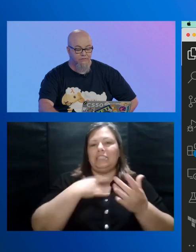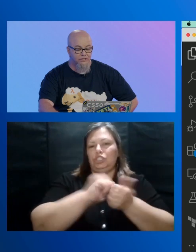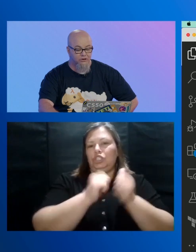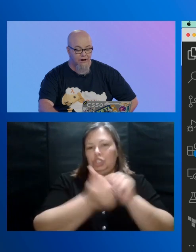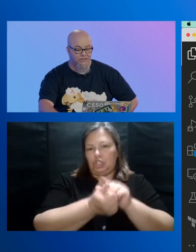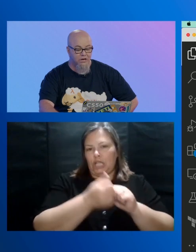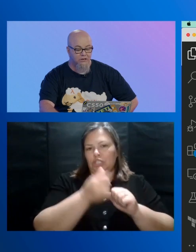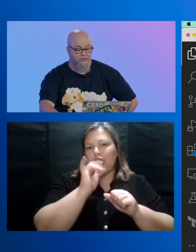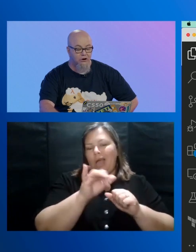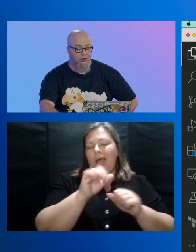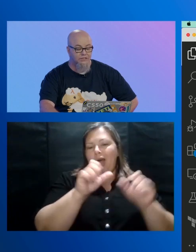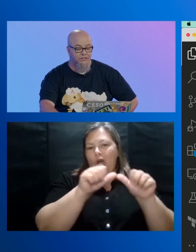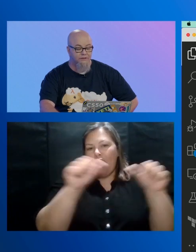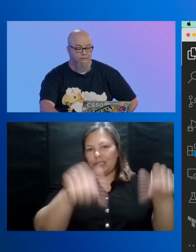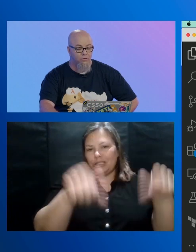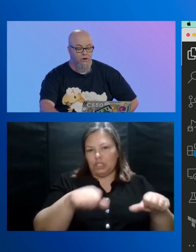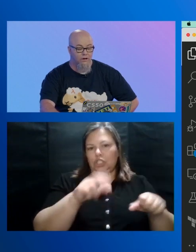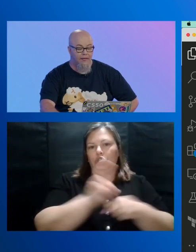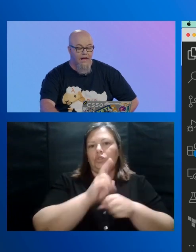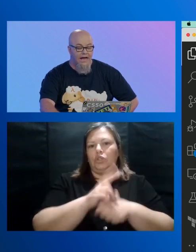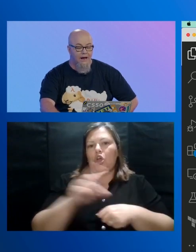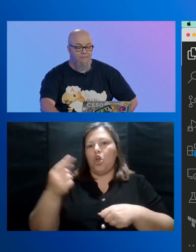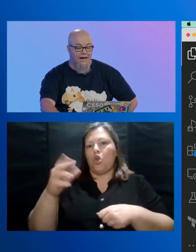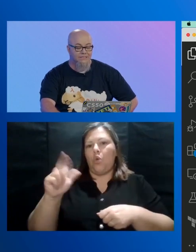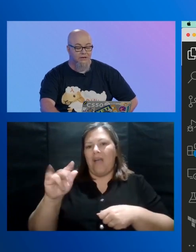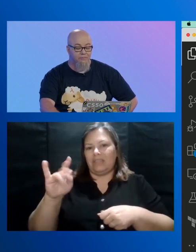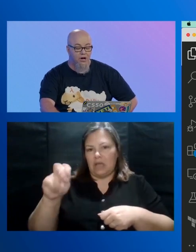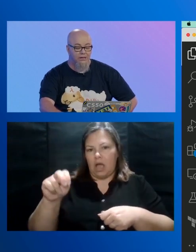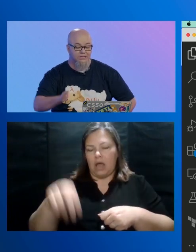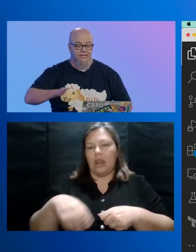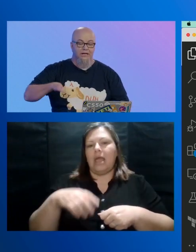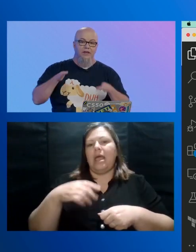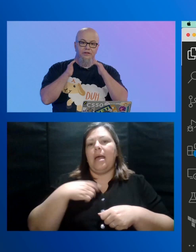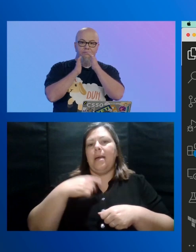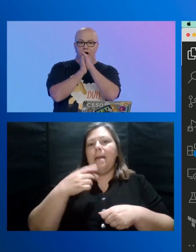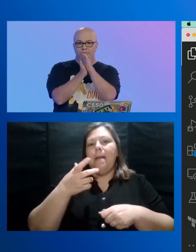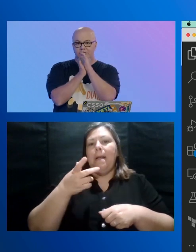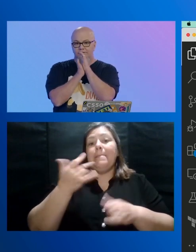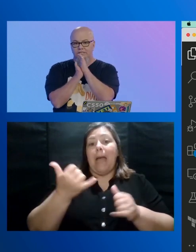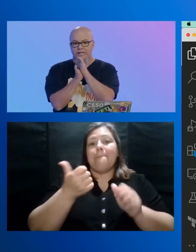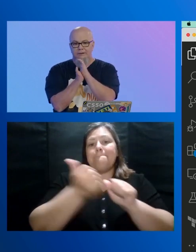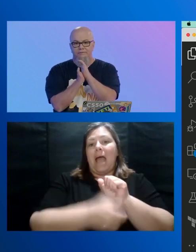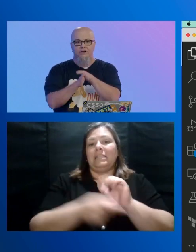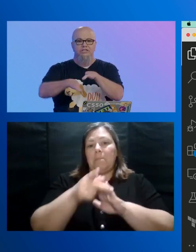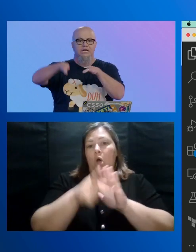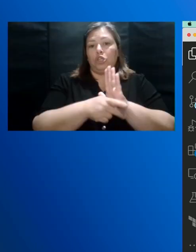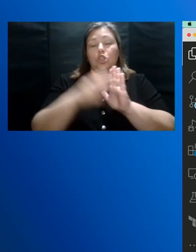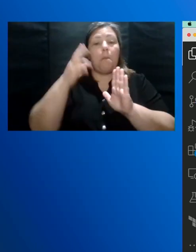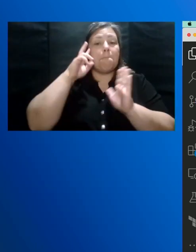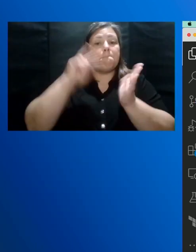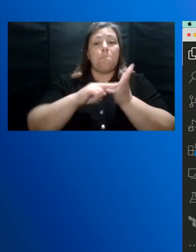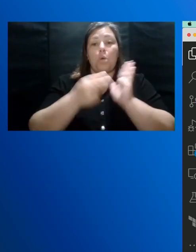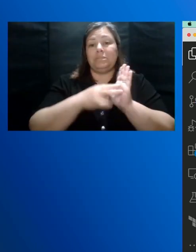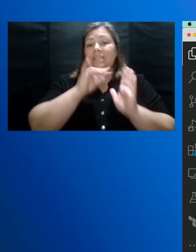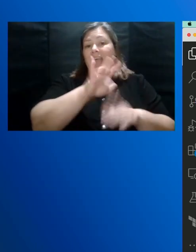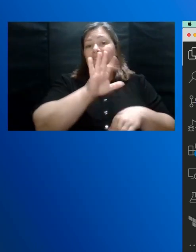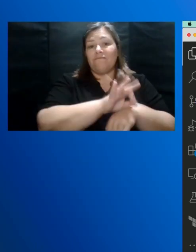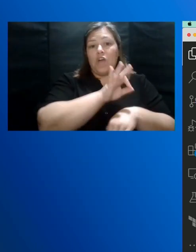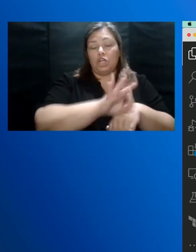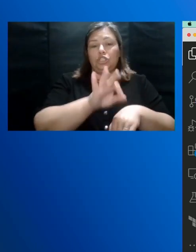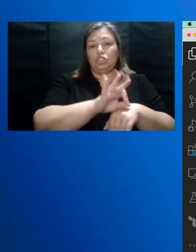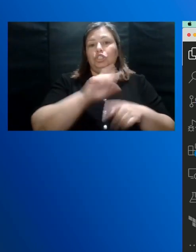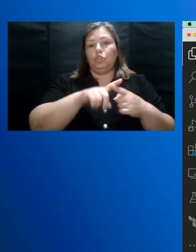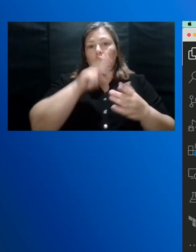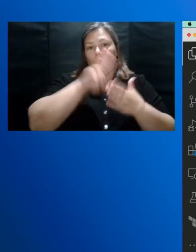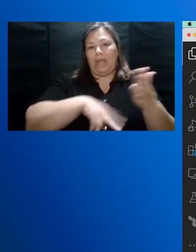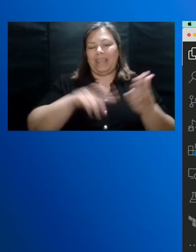switched it over to the Graviton using ARM64. And I'm passing a policy. The purpose of this Lambda function is to read the